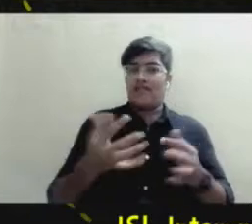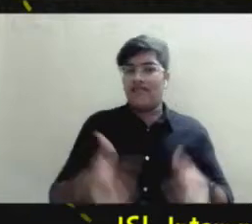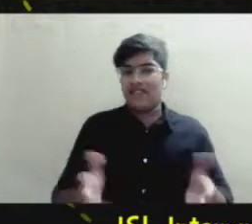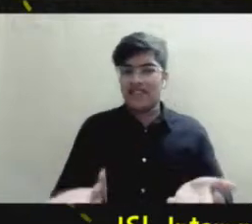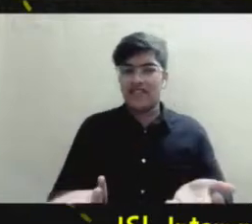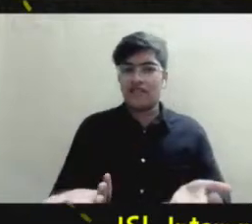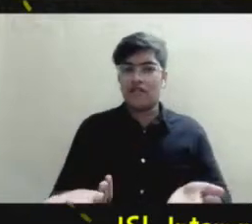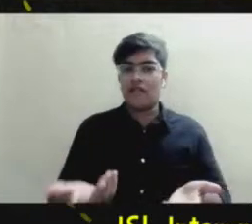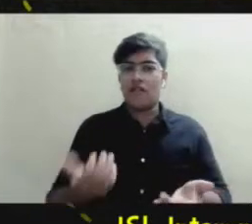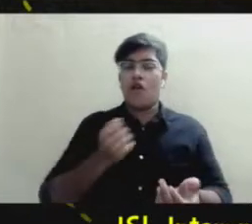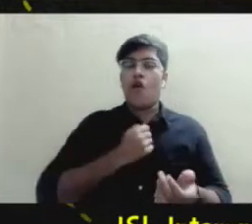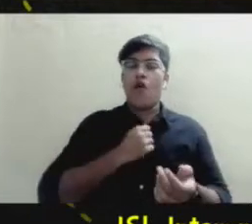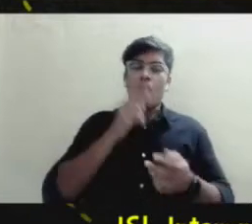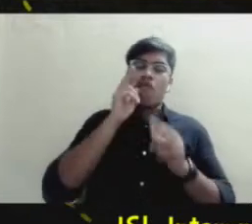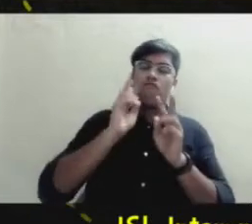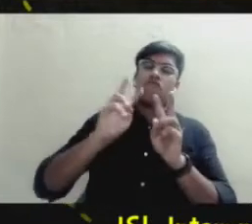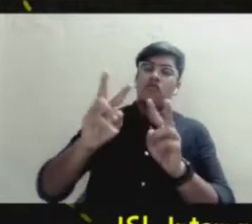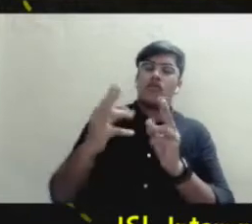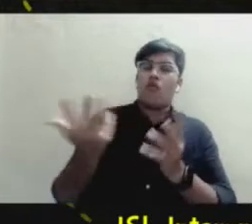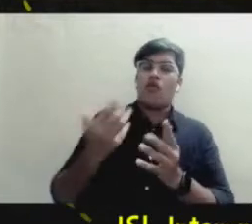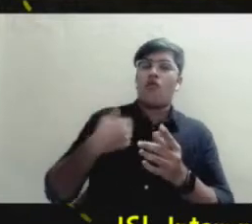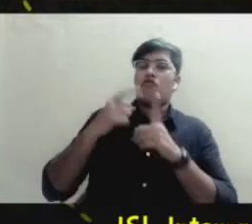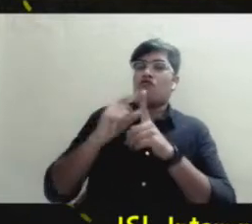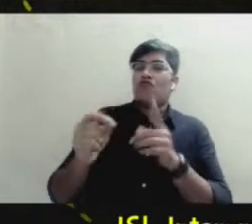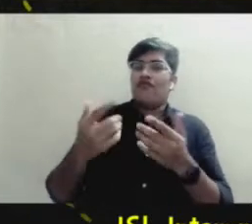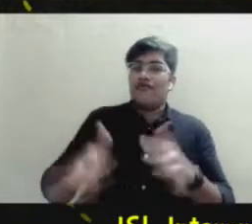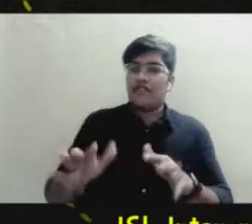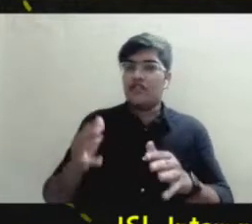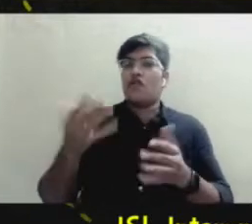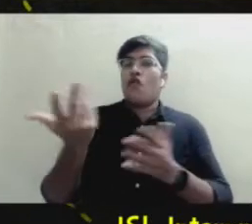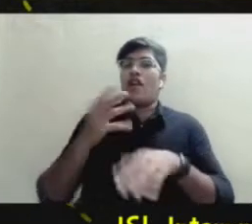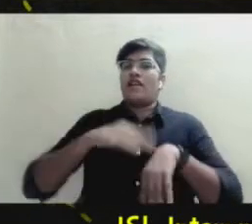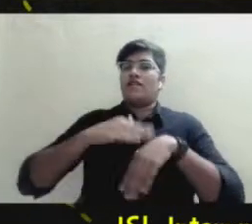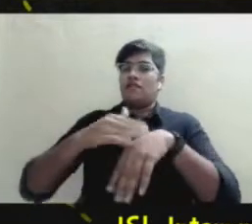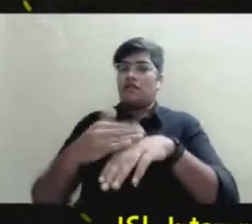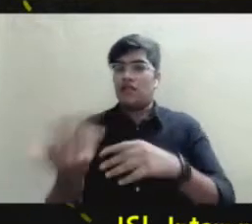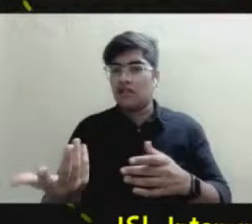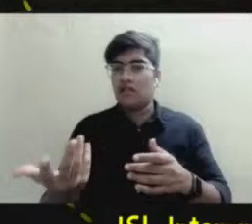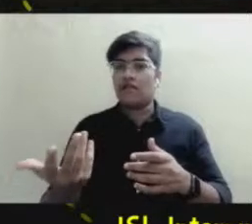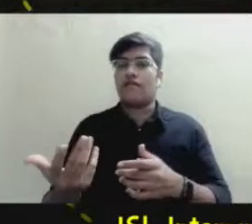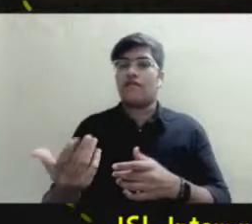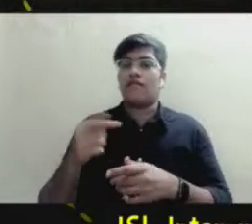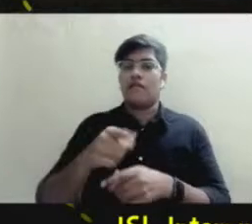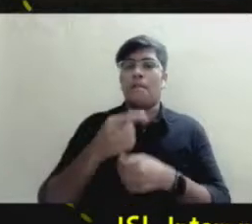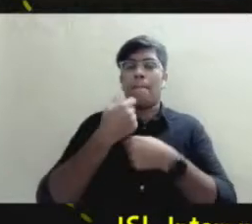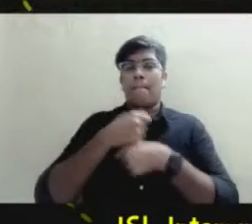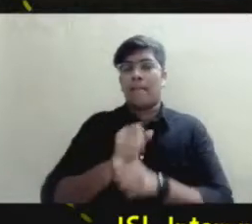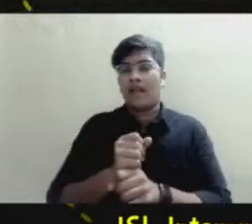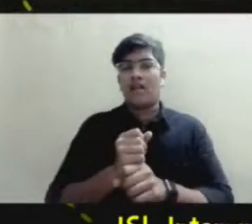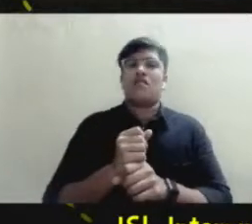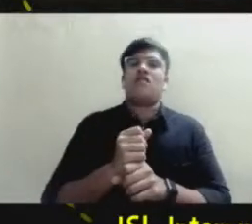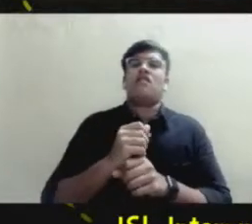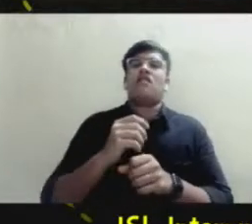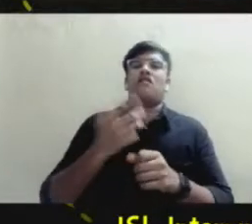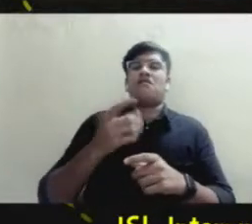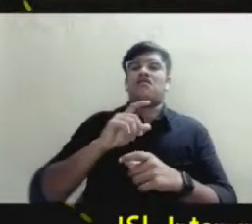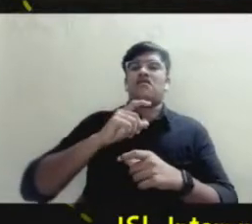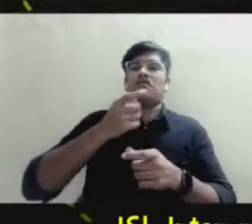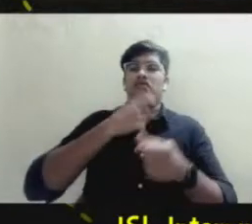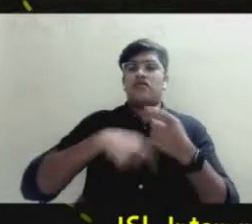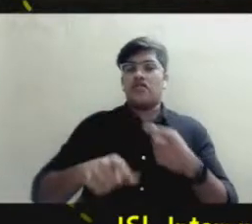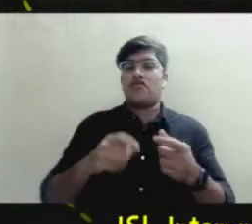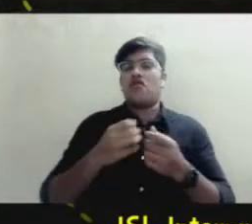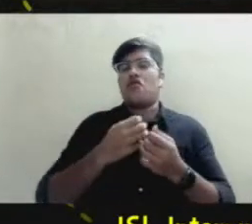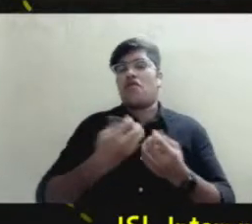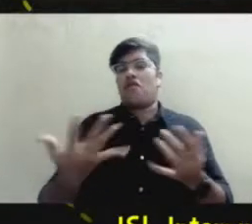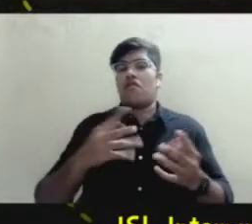our perception of what we've done and what we've experienced at a particular time may keep changing as we go along. So I really